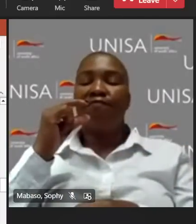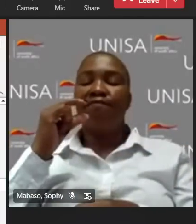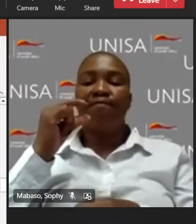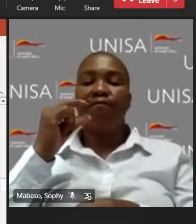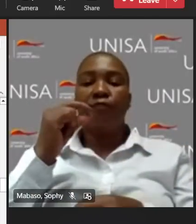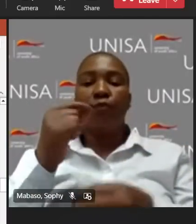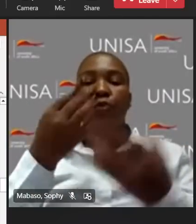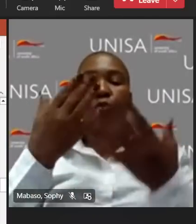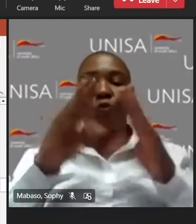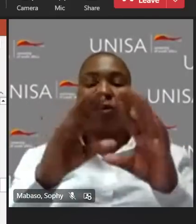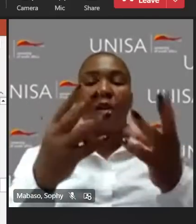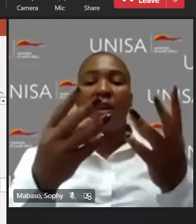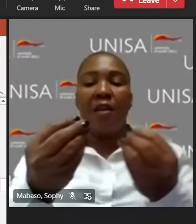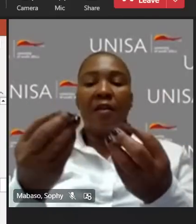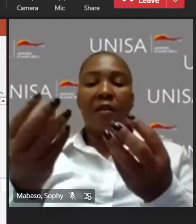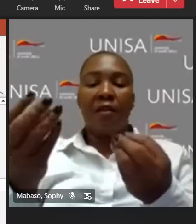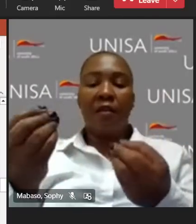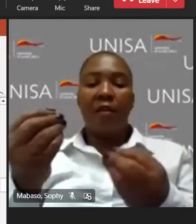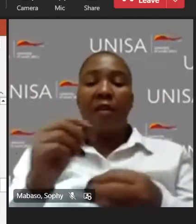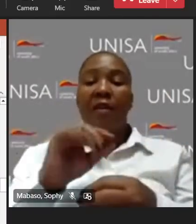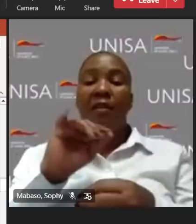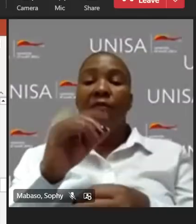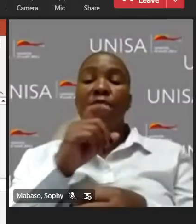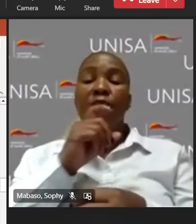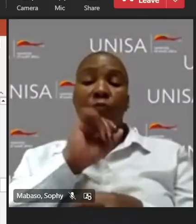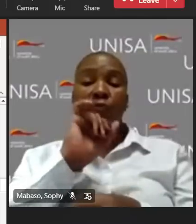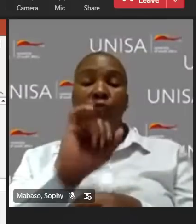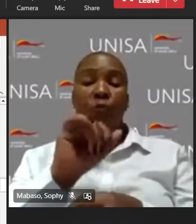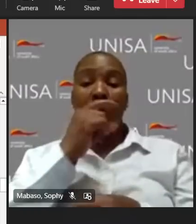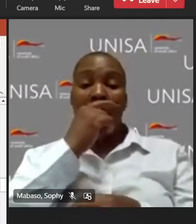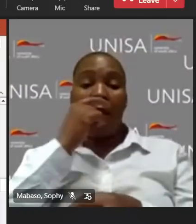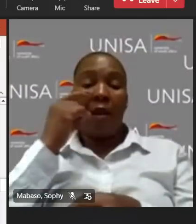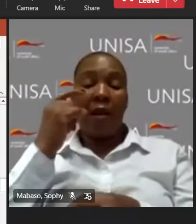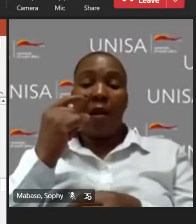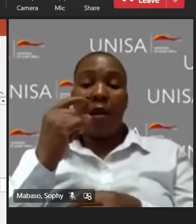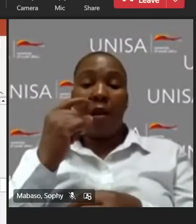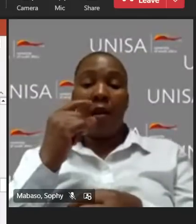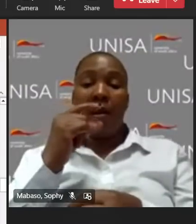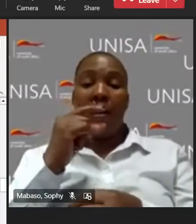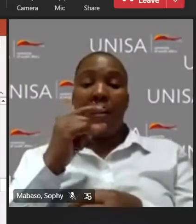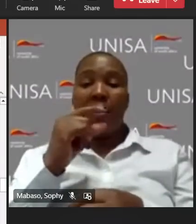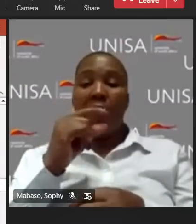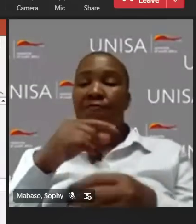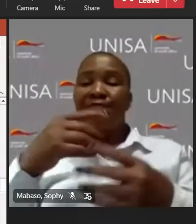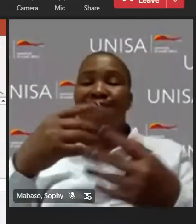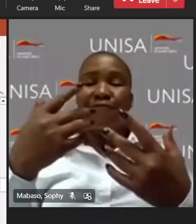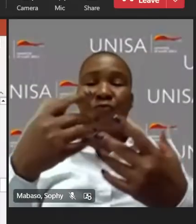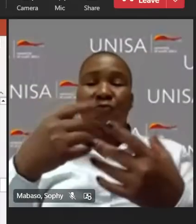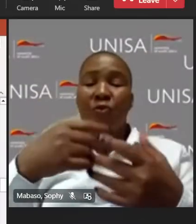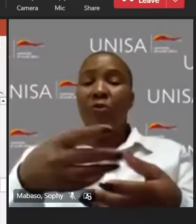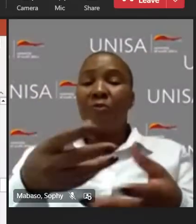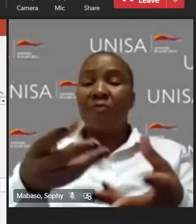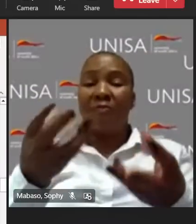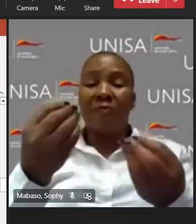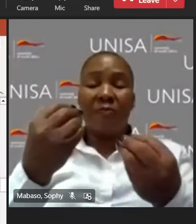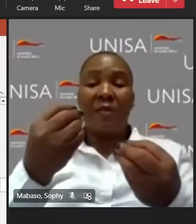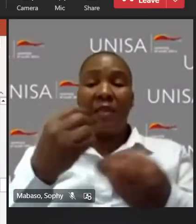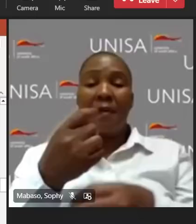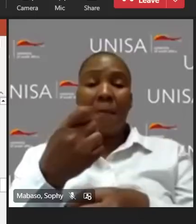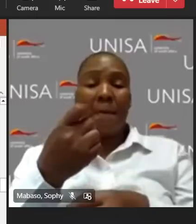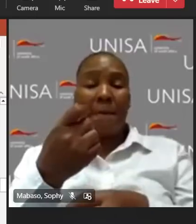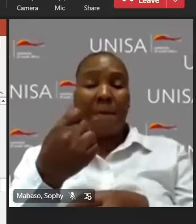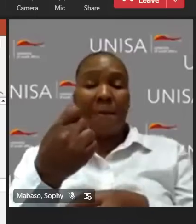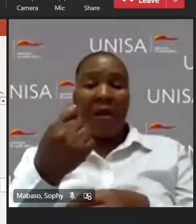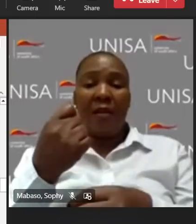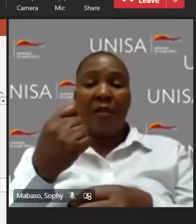we will not be able to access your fee or the money that you paid. You will have to contact